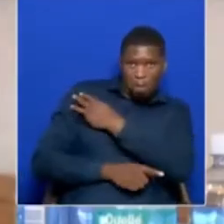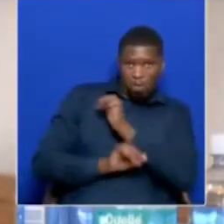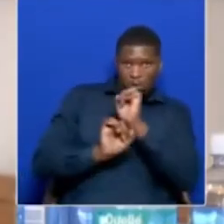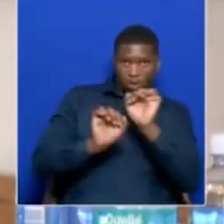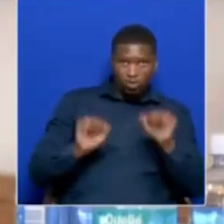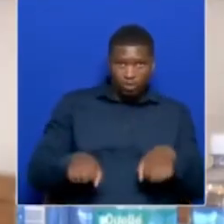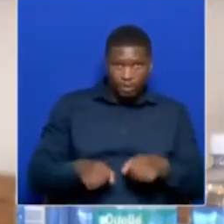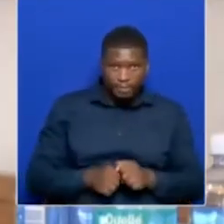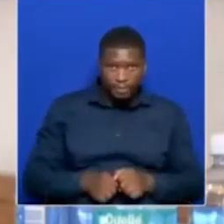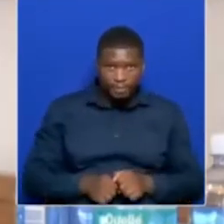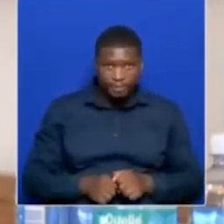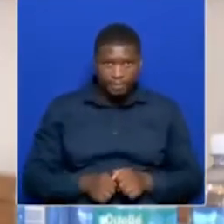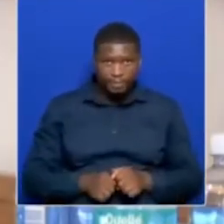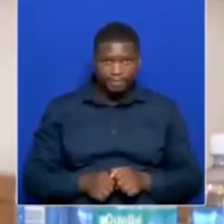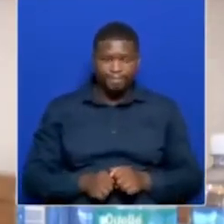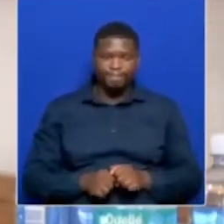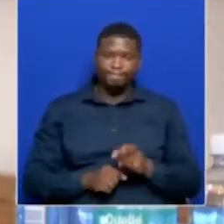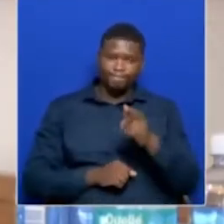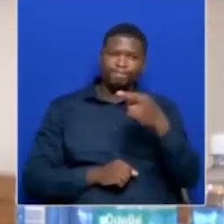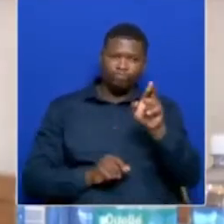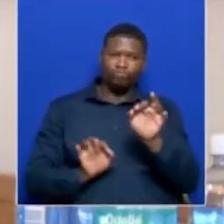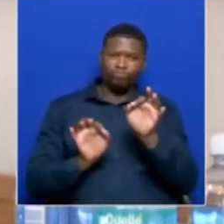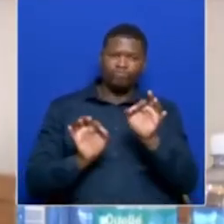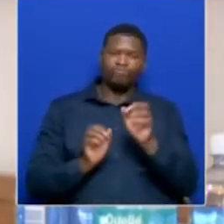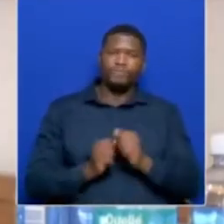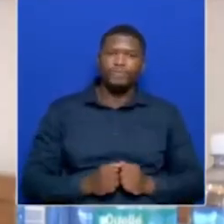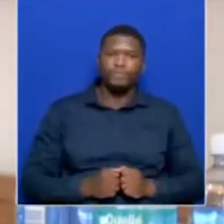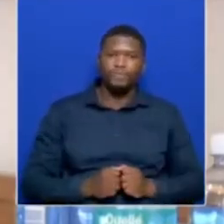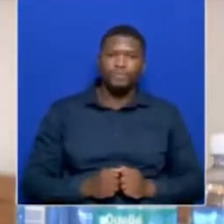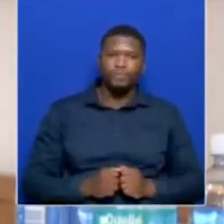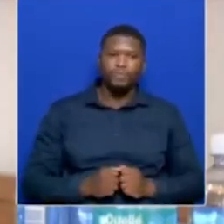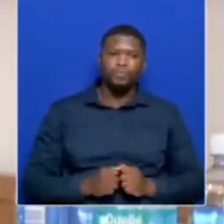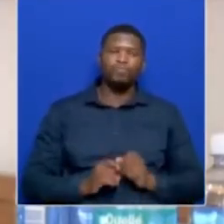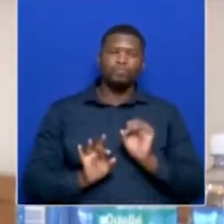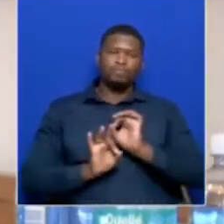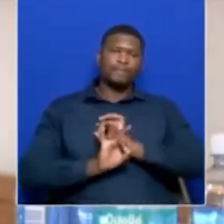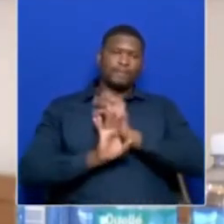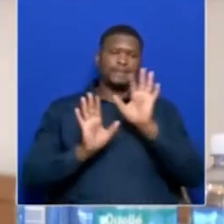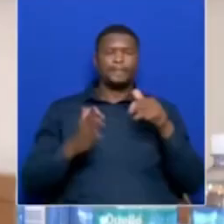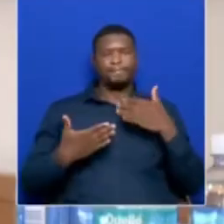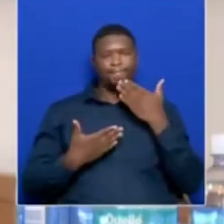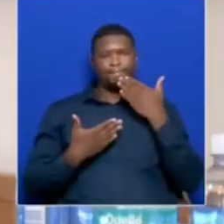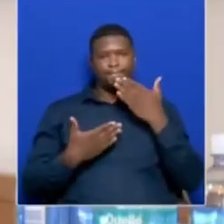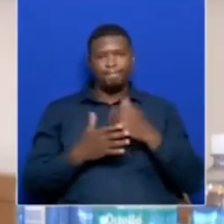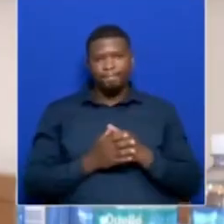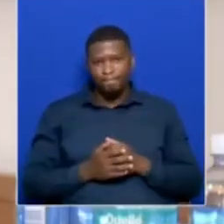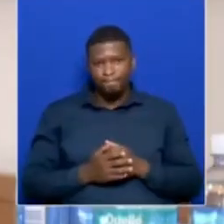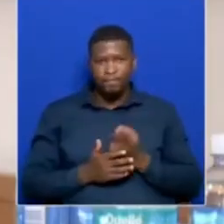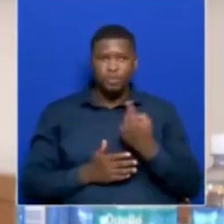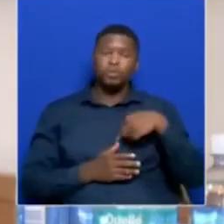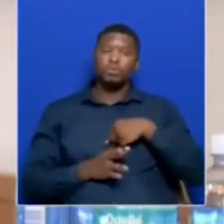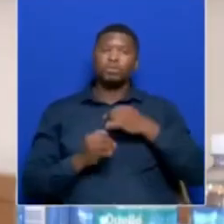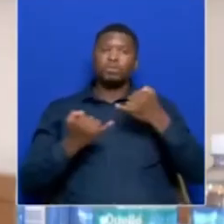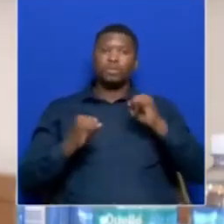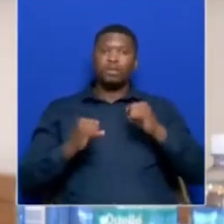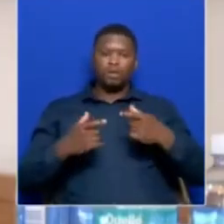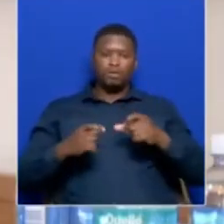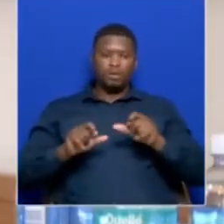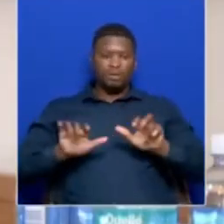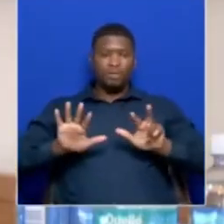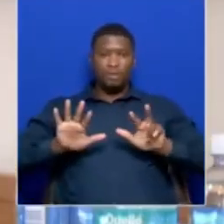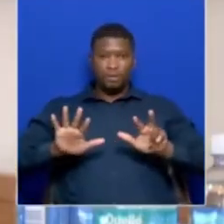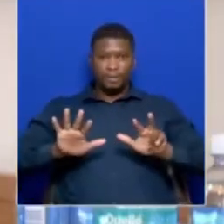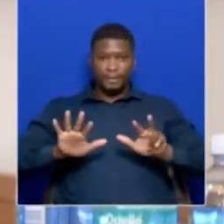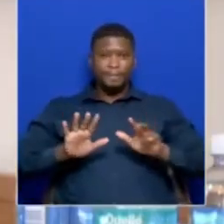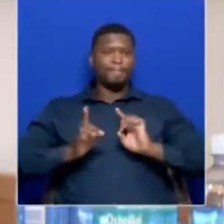That's correct, Chair. I'm clarified. Thank you. We're still at your paragraph 8. You have